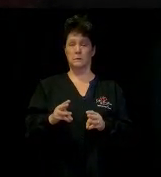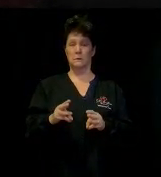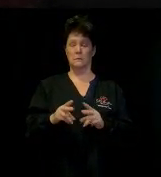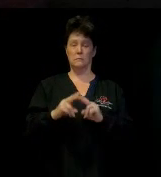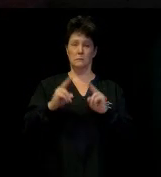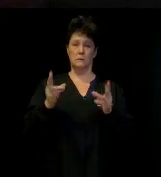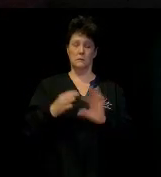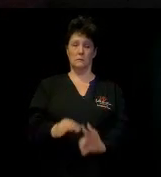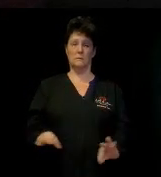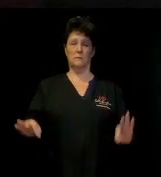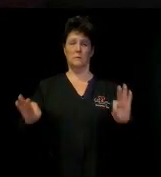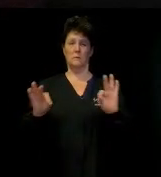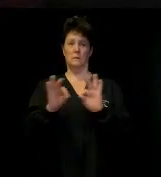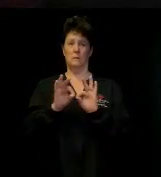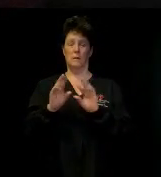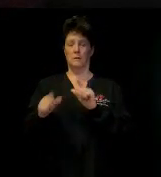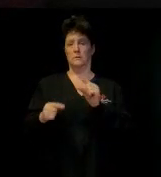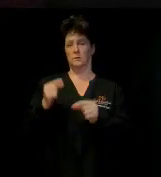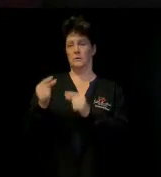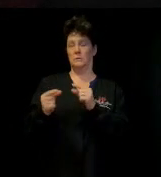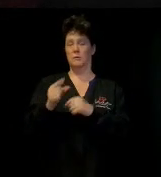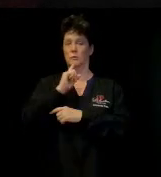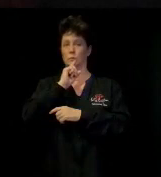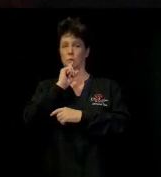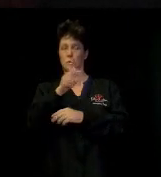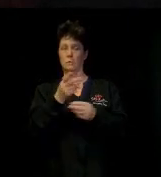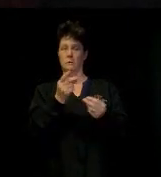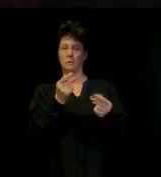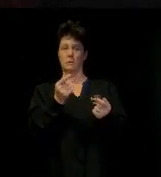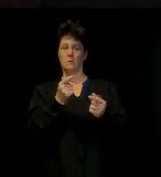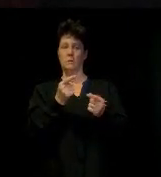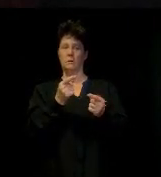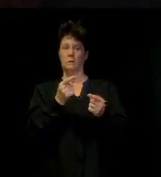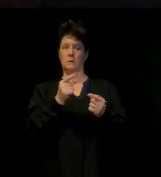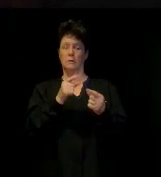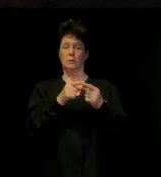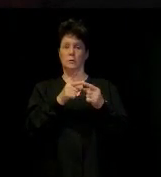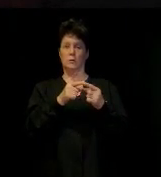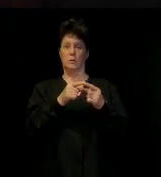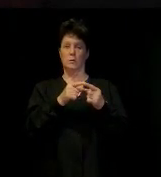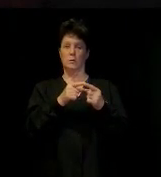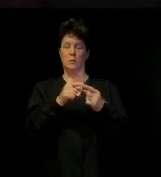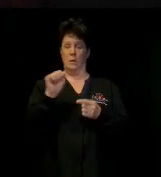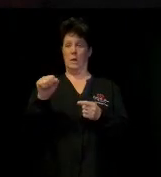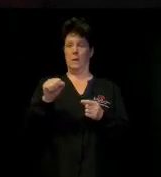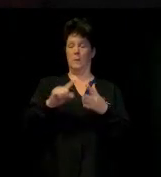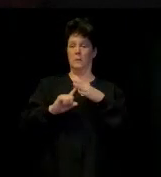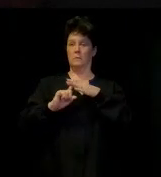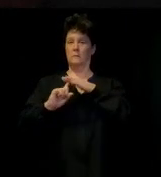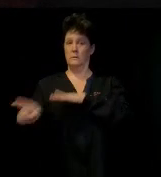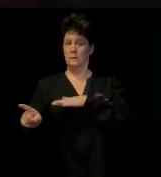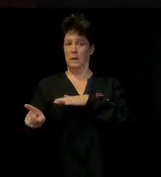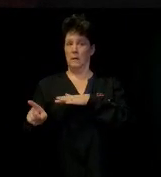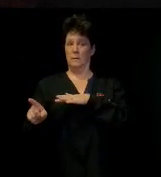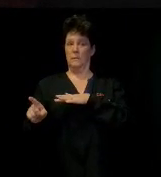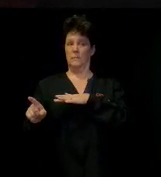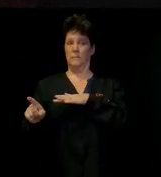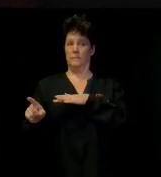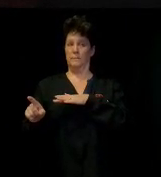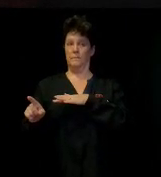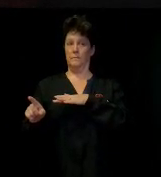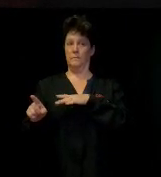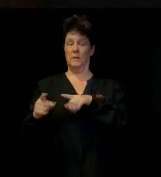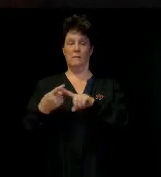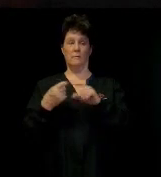our ancestors to respond quickly to predators, to escape, fight, or flight action. In modern society